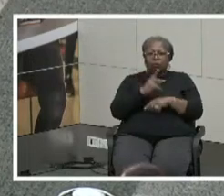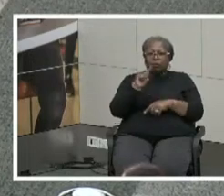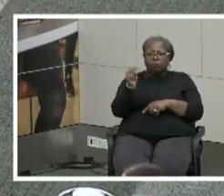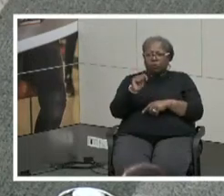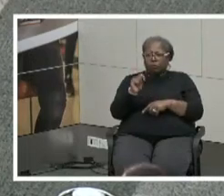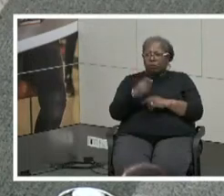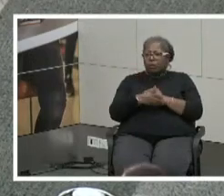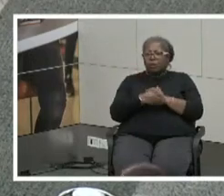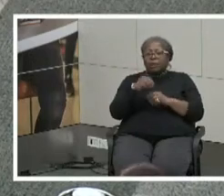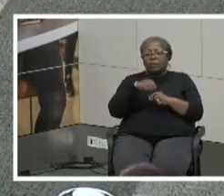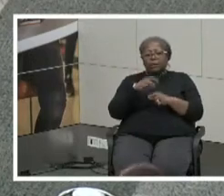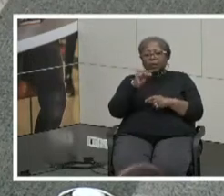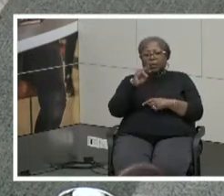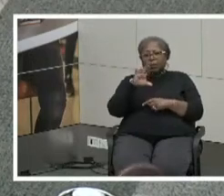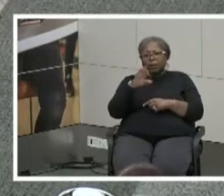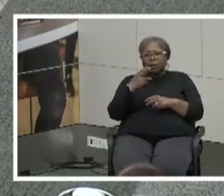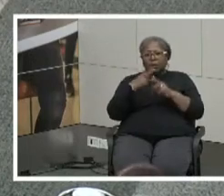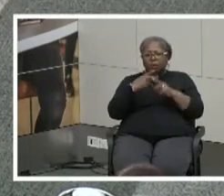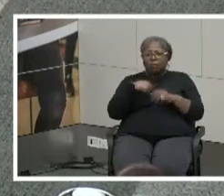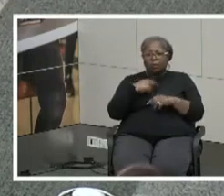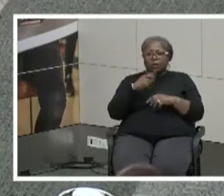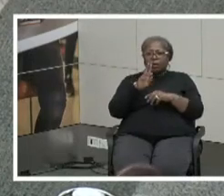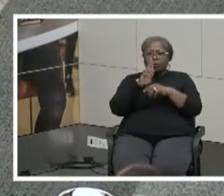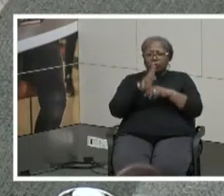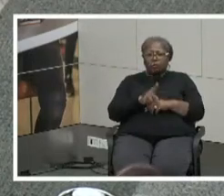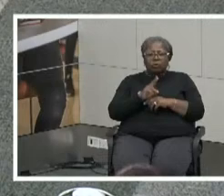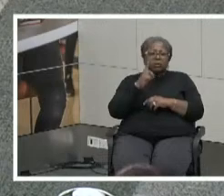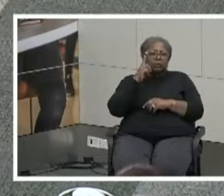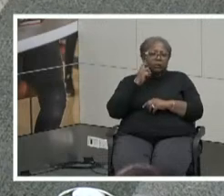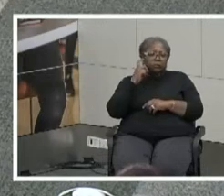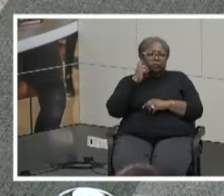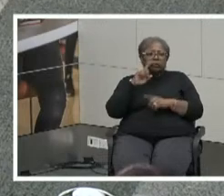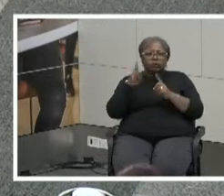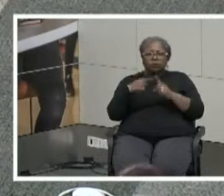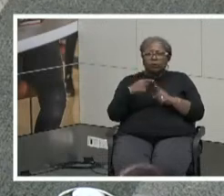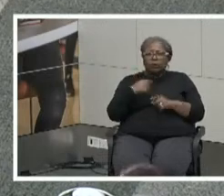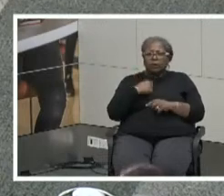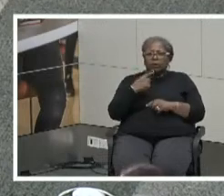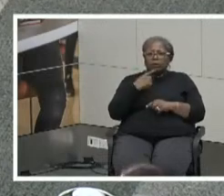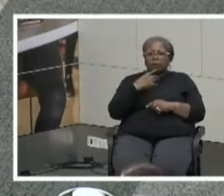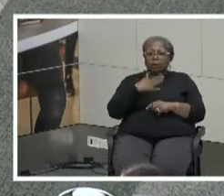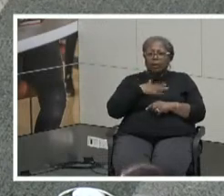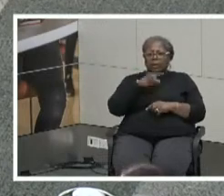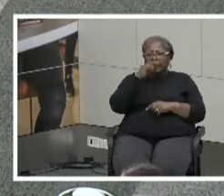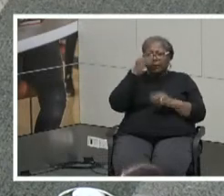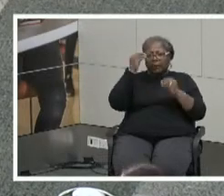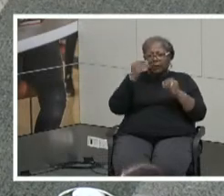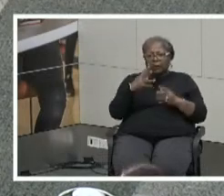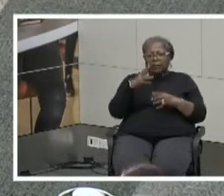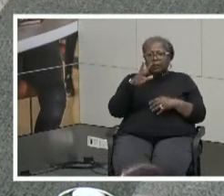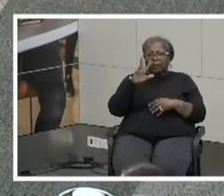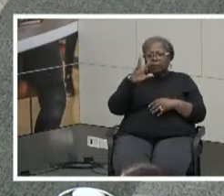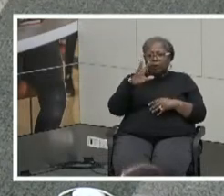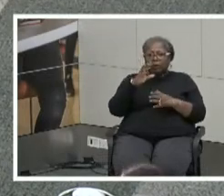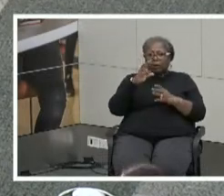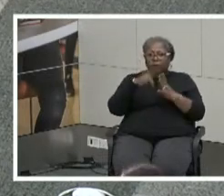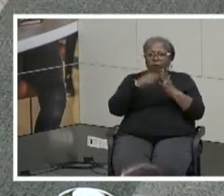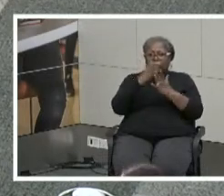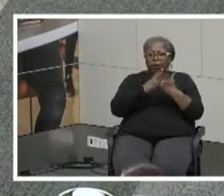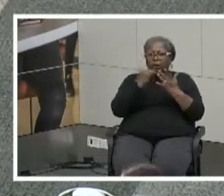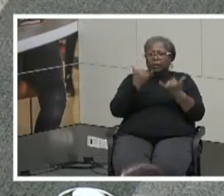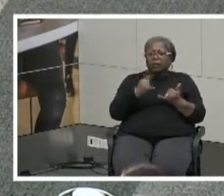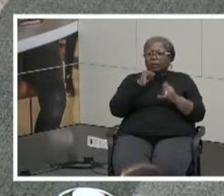restroom in March you called me a usual suspect when I said that my kids teachers after reconstitution are now